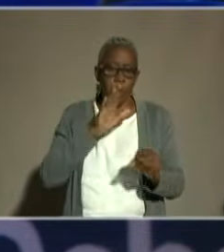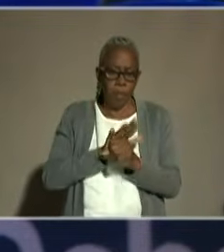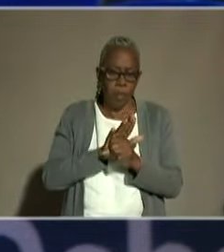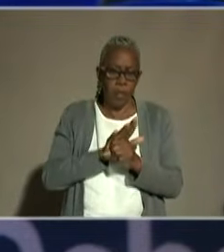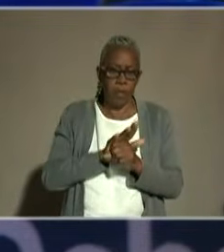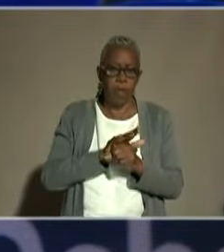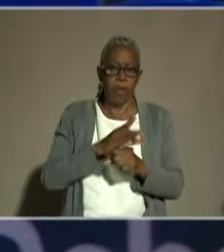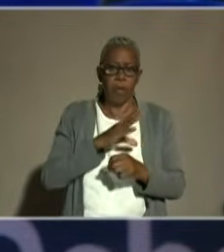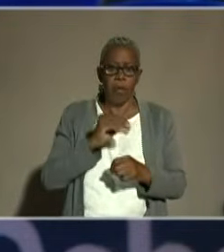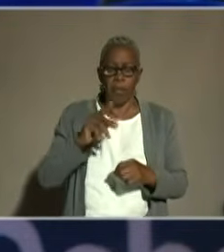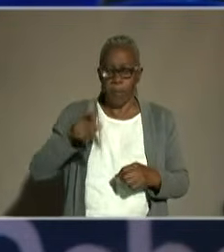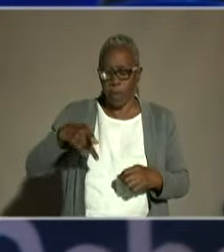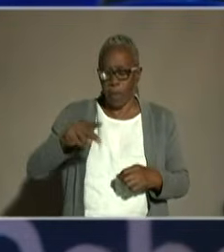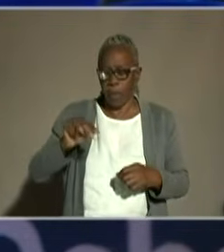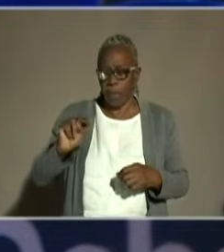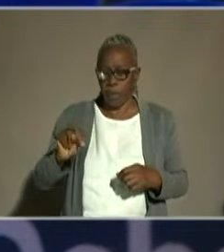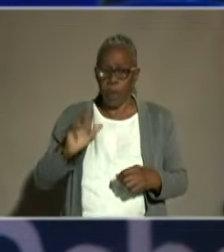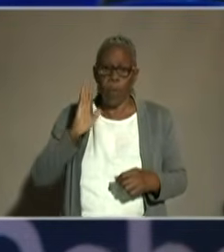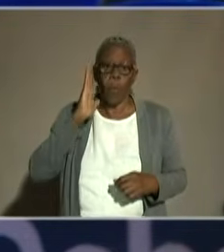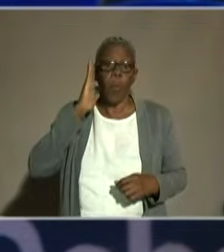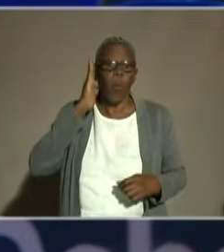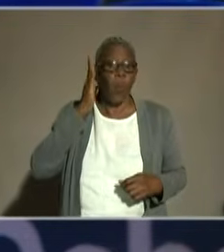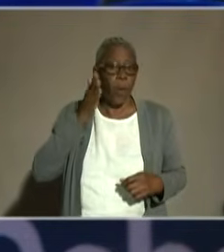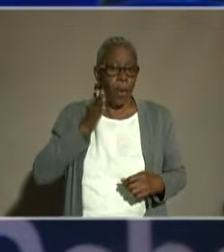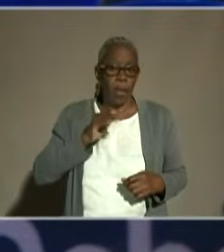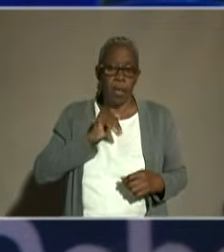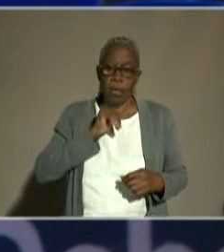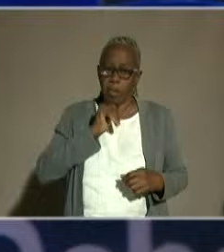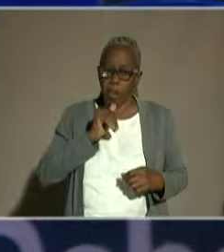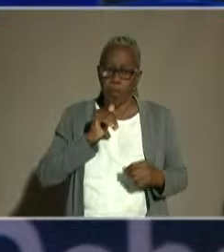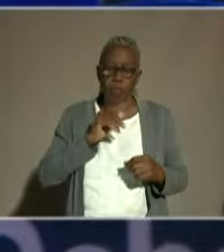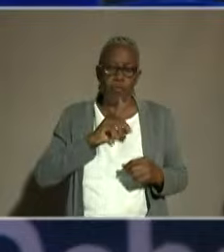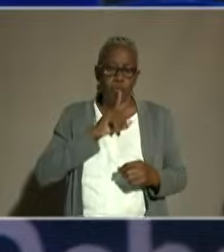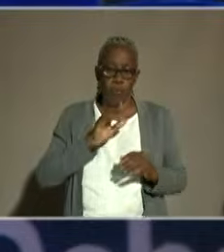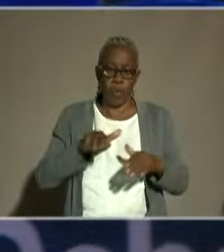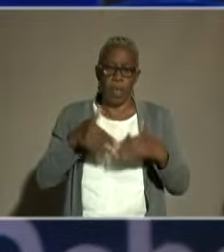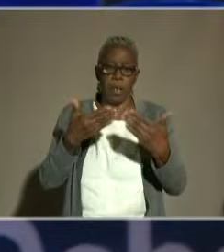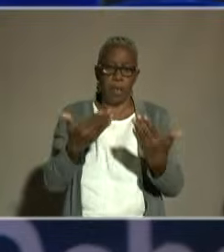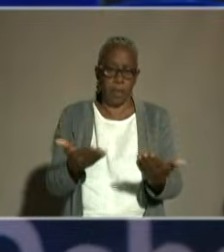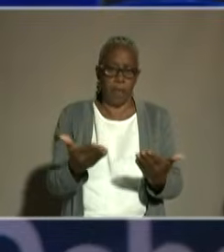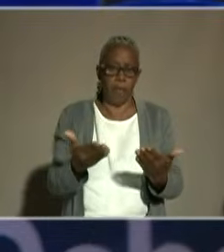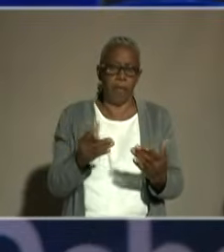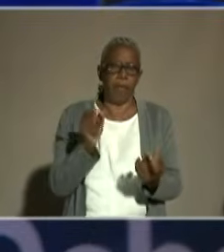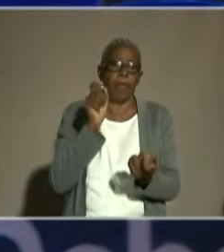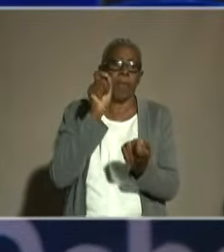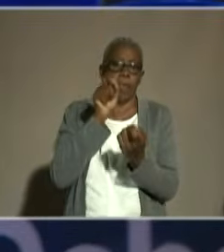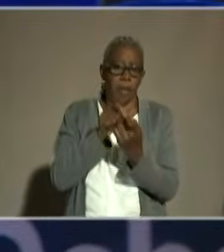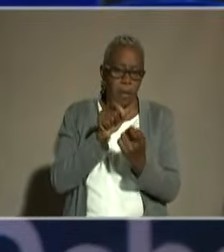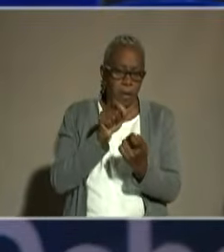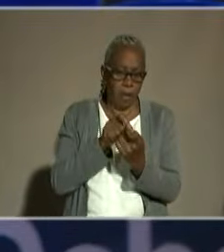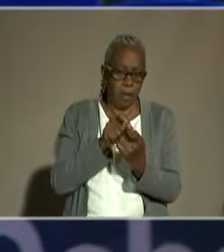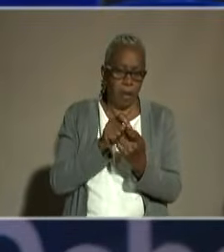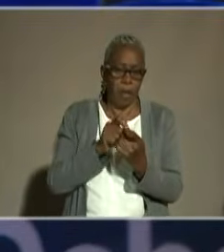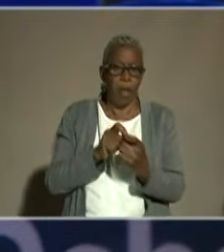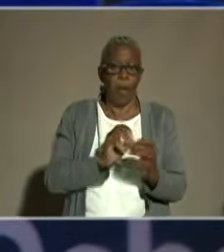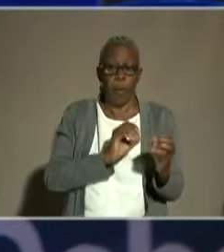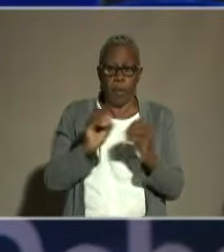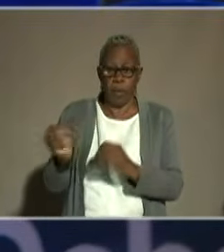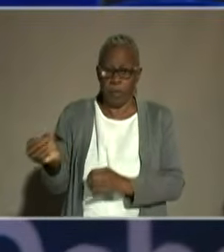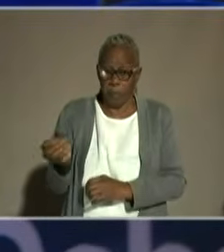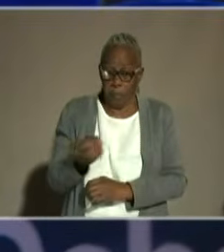opposition will compromise our fiscal arrangements and place us back in debt